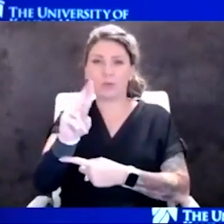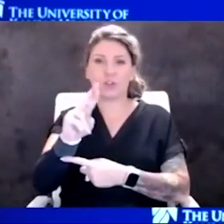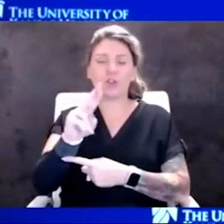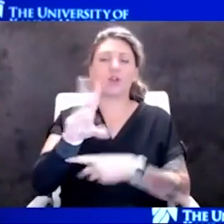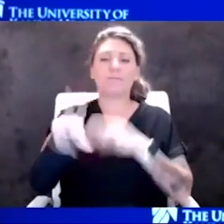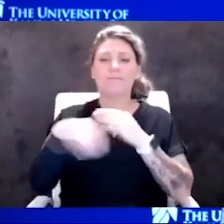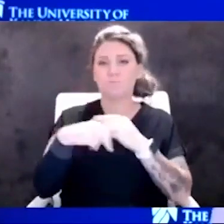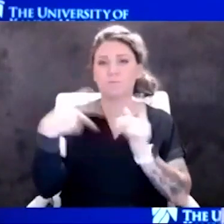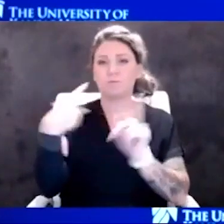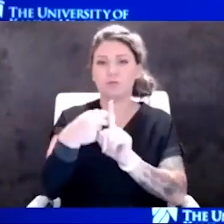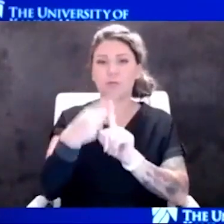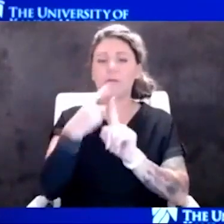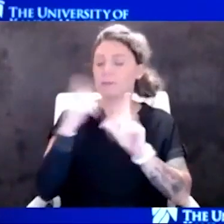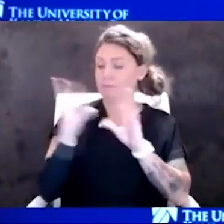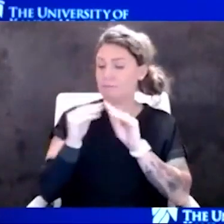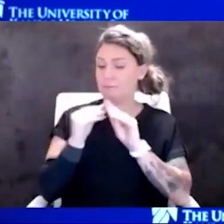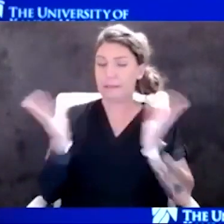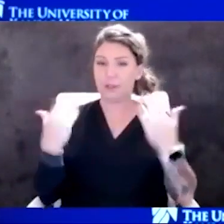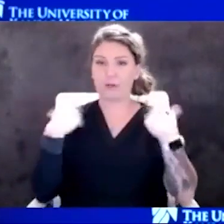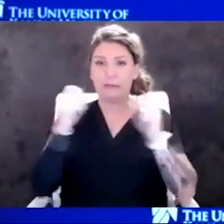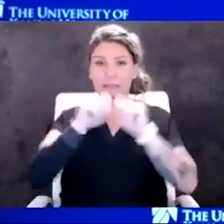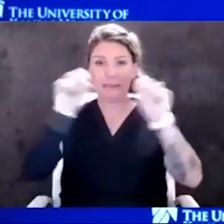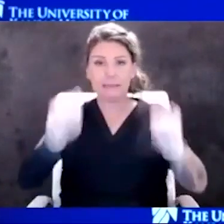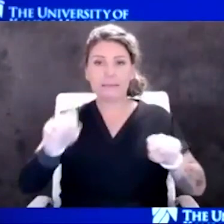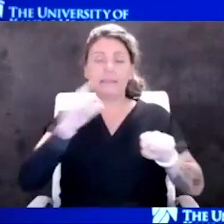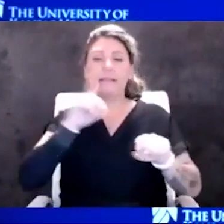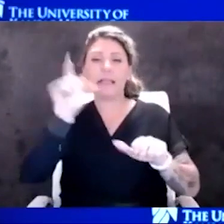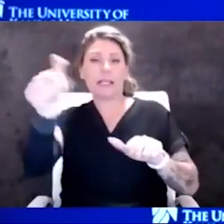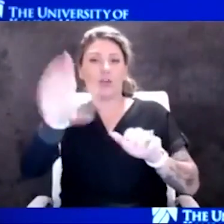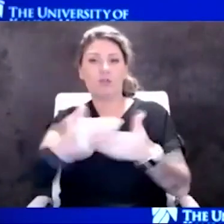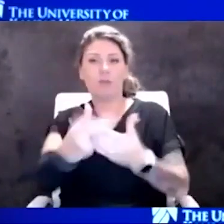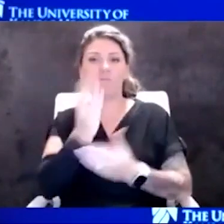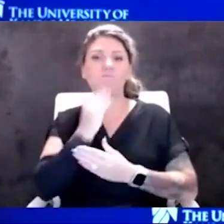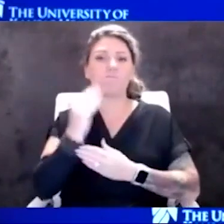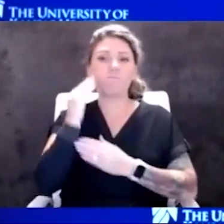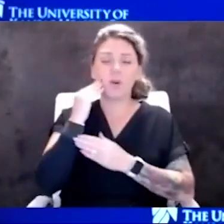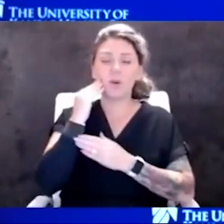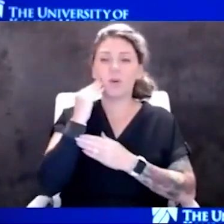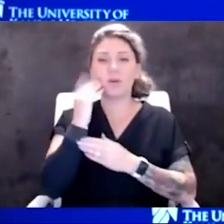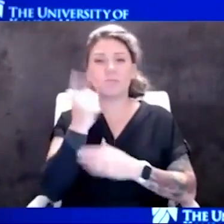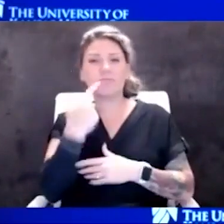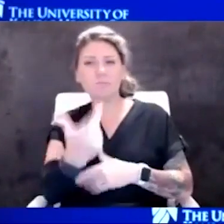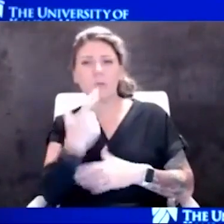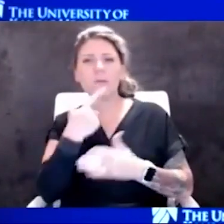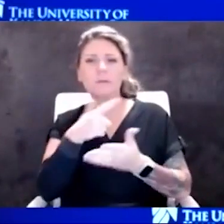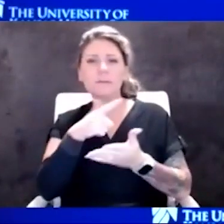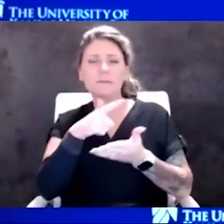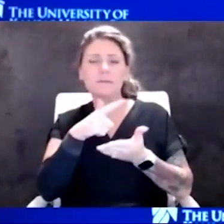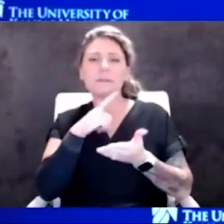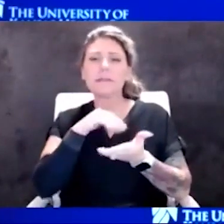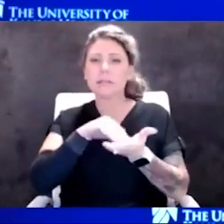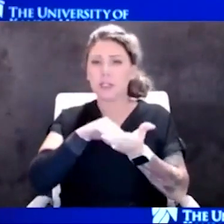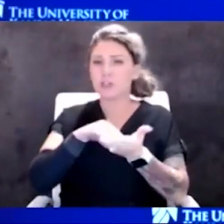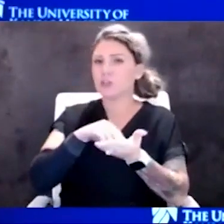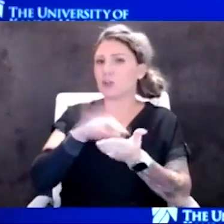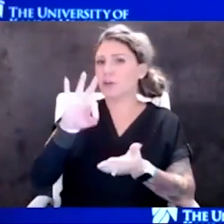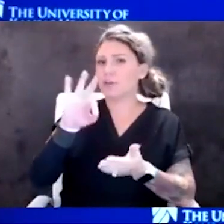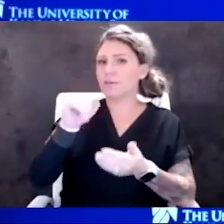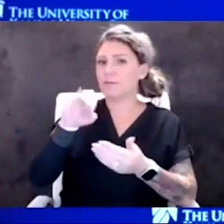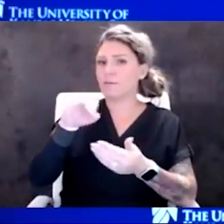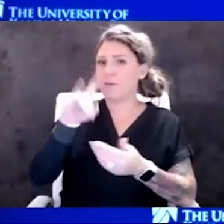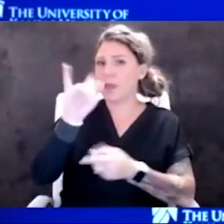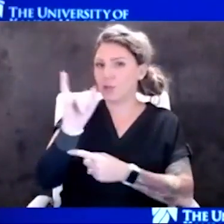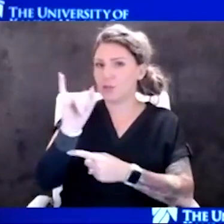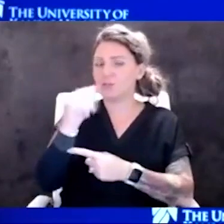system, but then later on when I got home, I also saw in the Washington Post that Dr. Fauci had said that as well. And so I think that's the direction